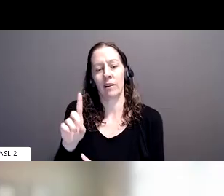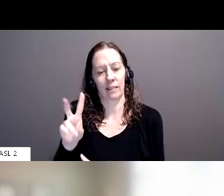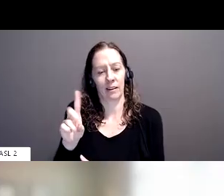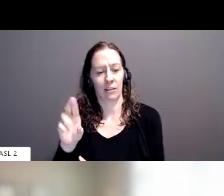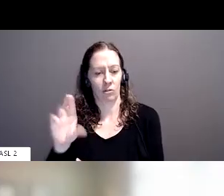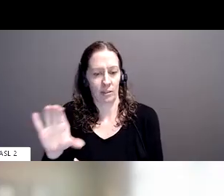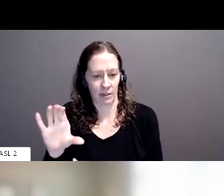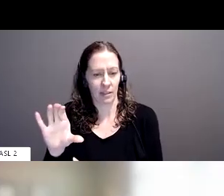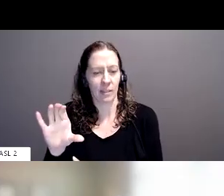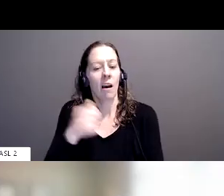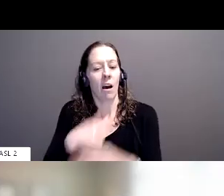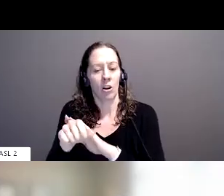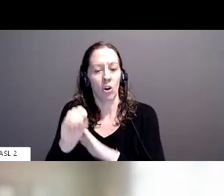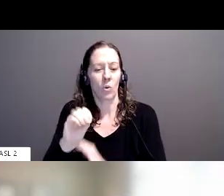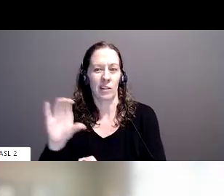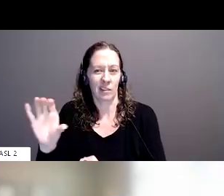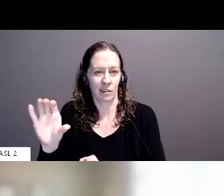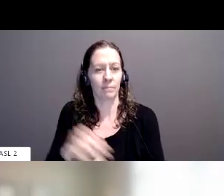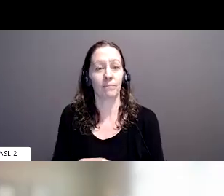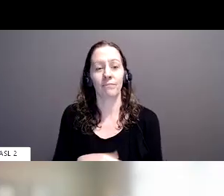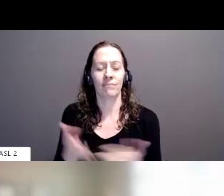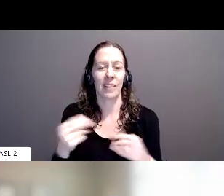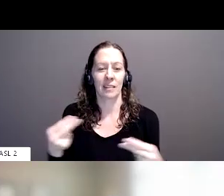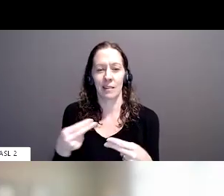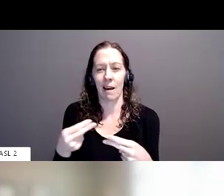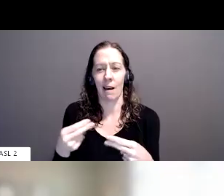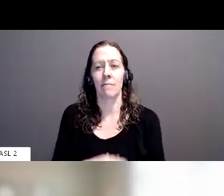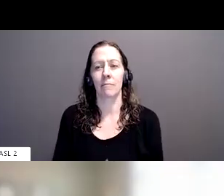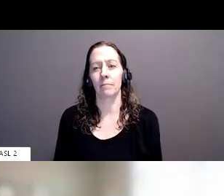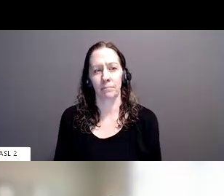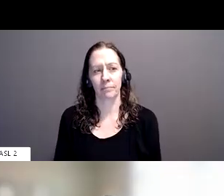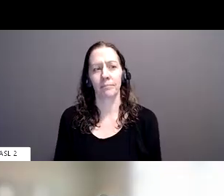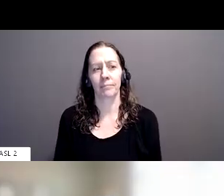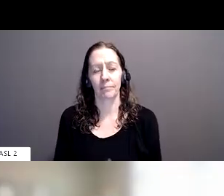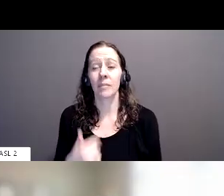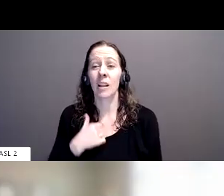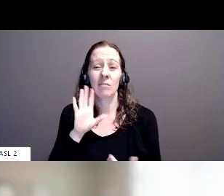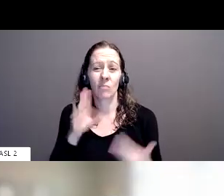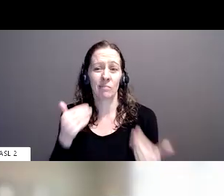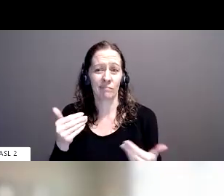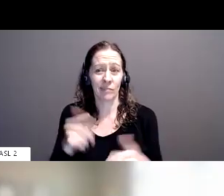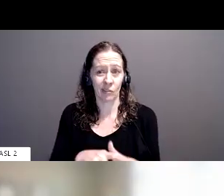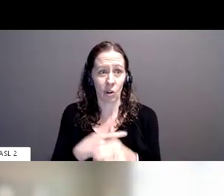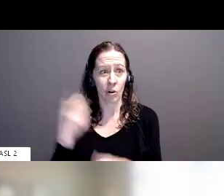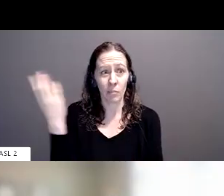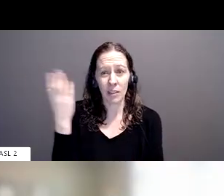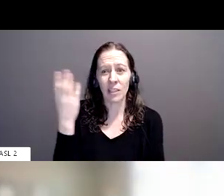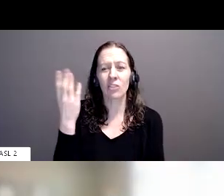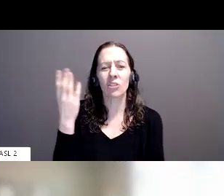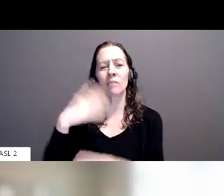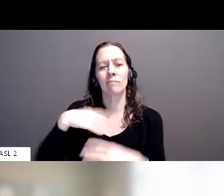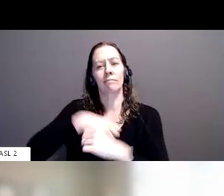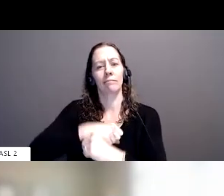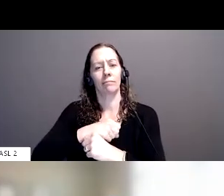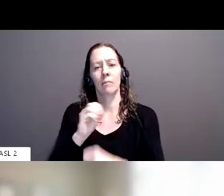please. So I'm going to start off the presentation, and I'll give a brief overview of the